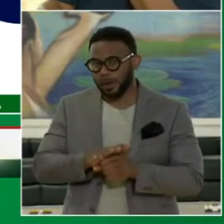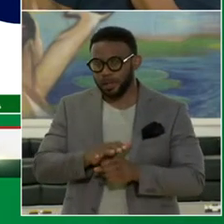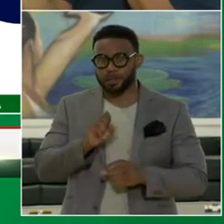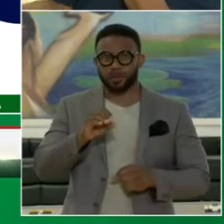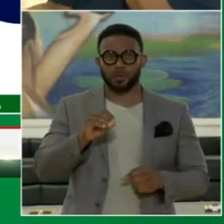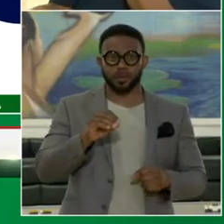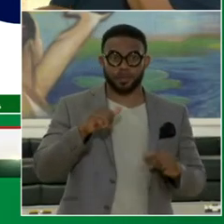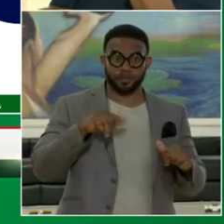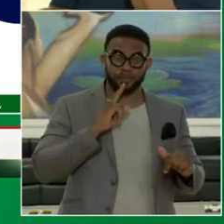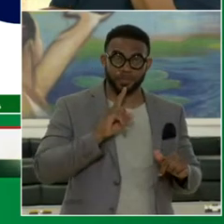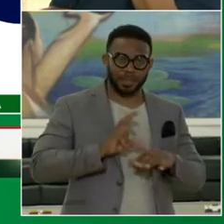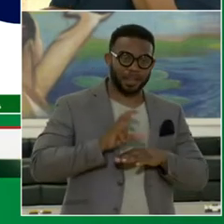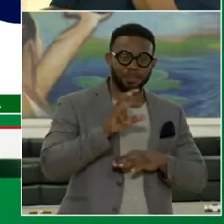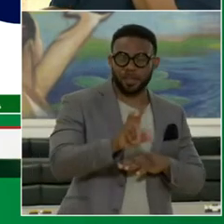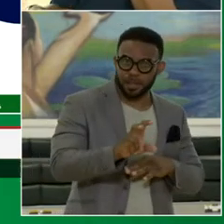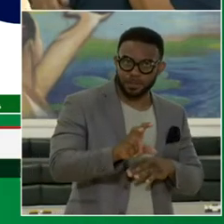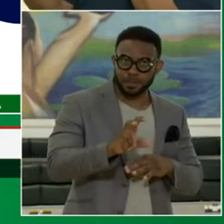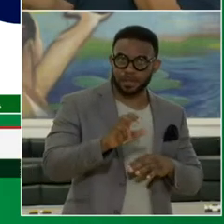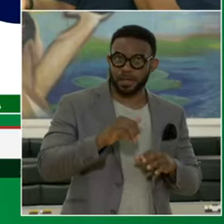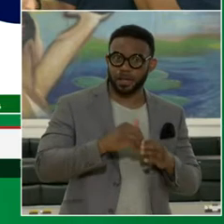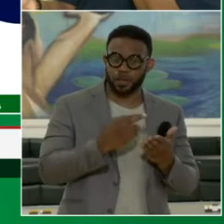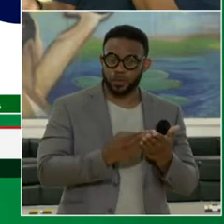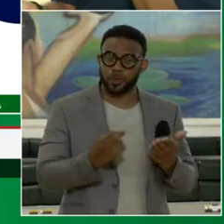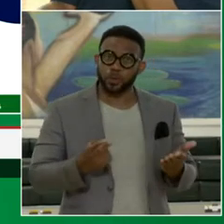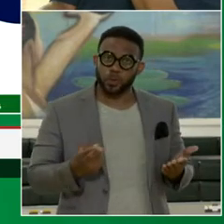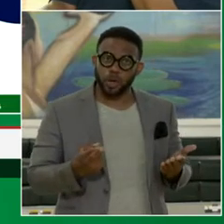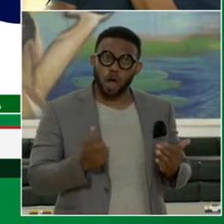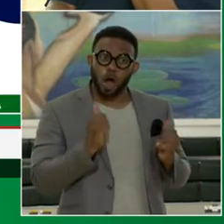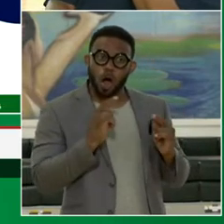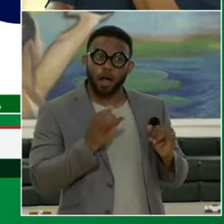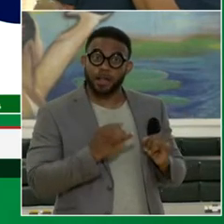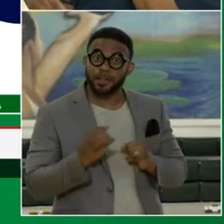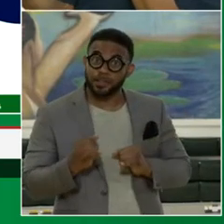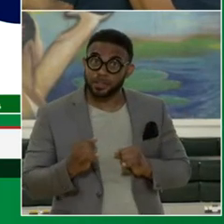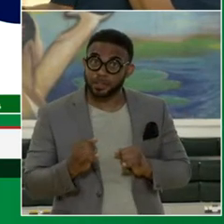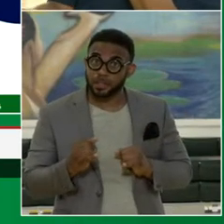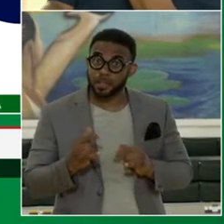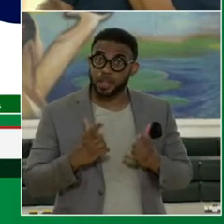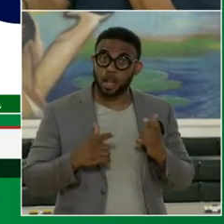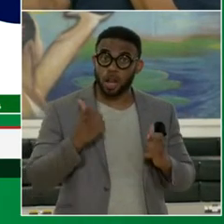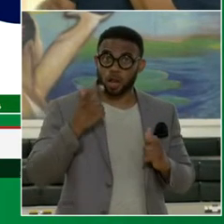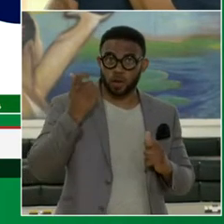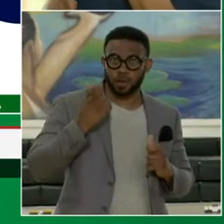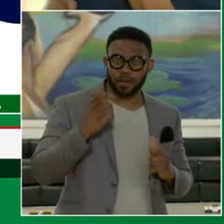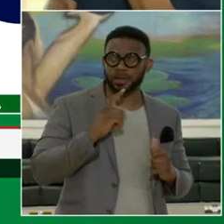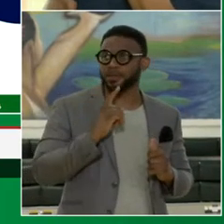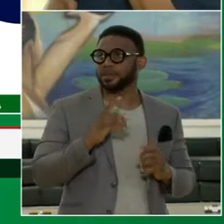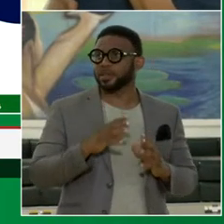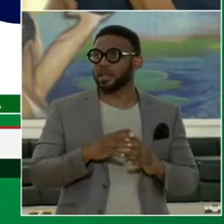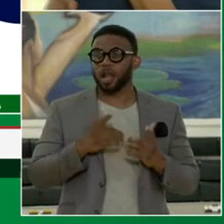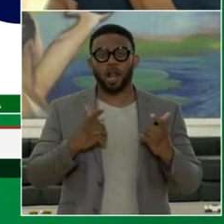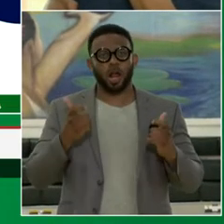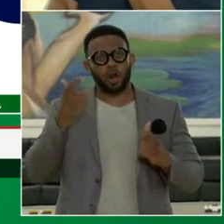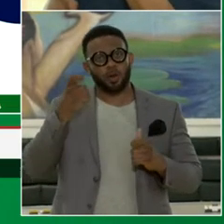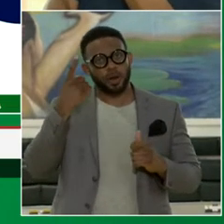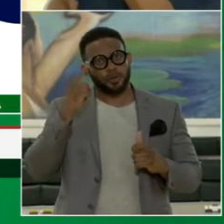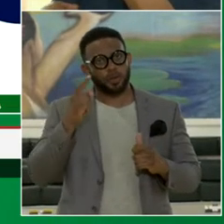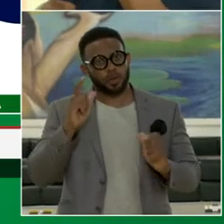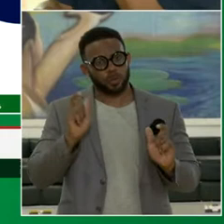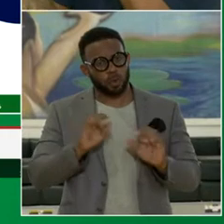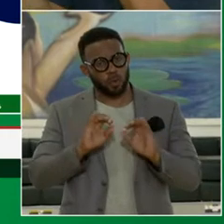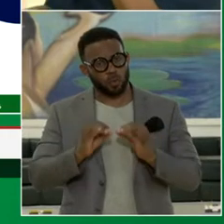so this is an investment in resourcing those individuals. The larger grants, there's larger grants for